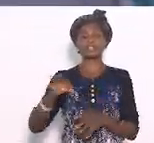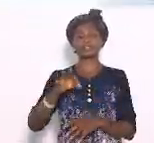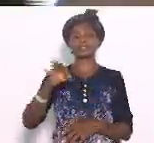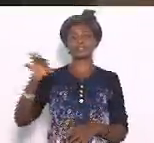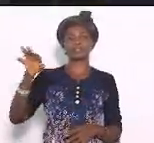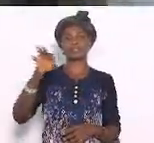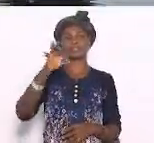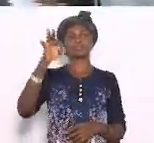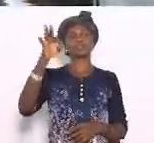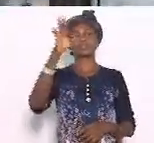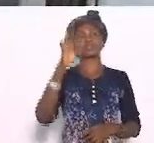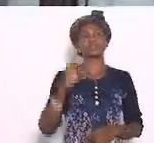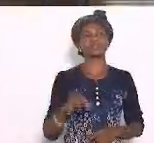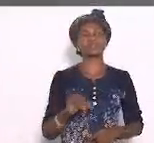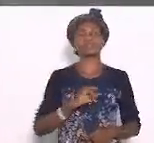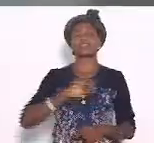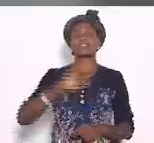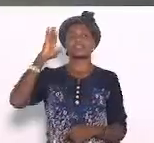Jesus